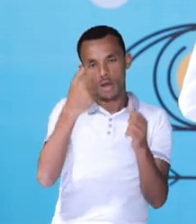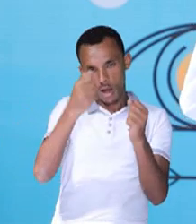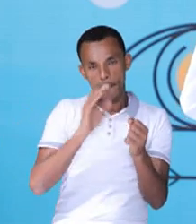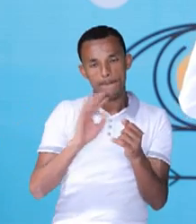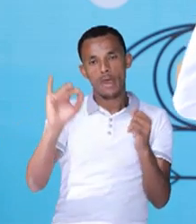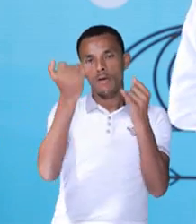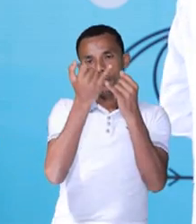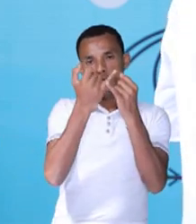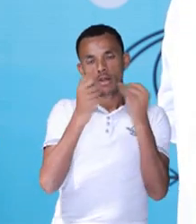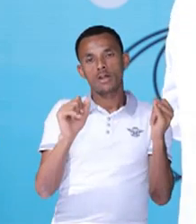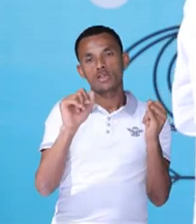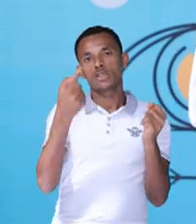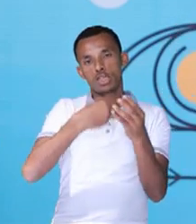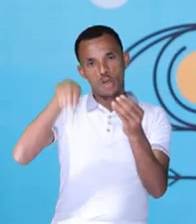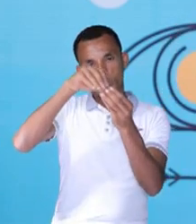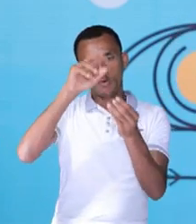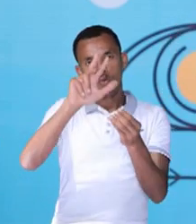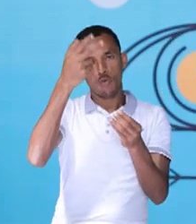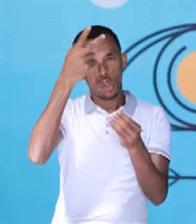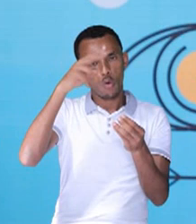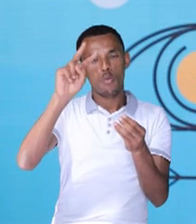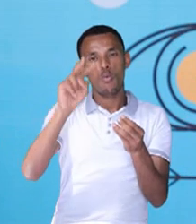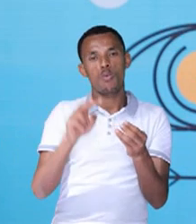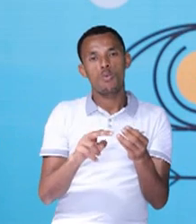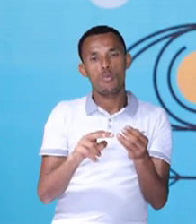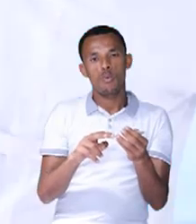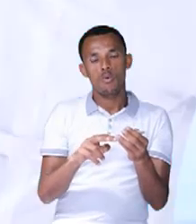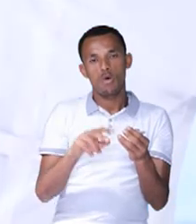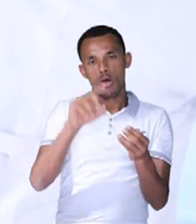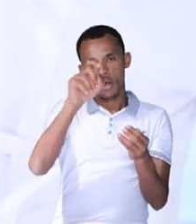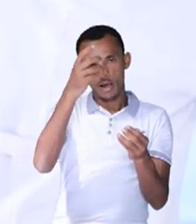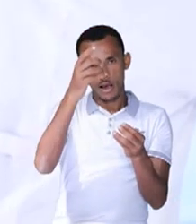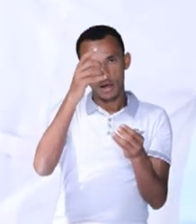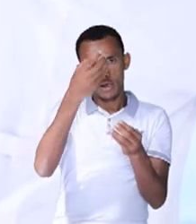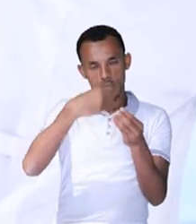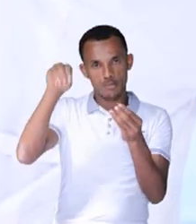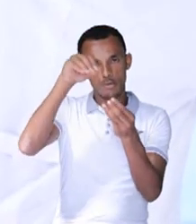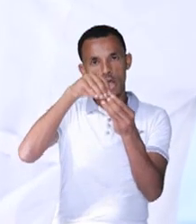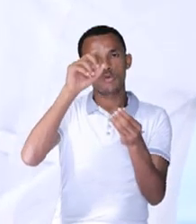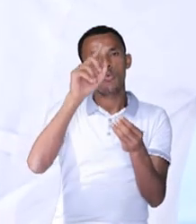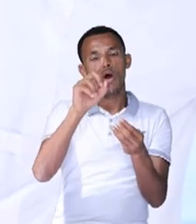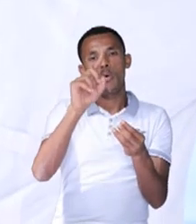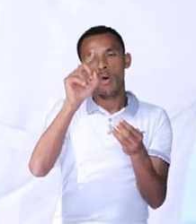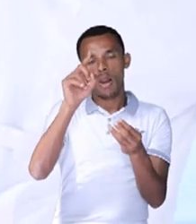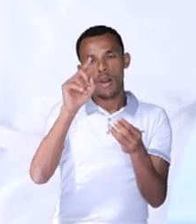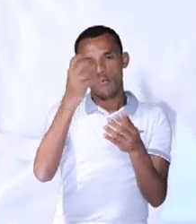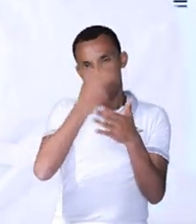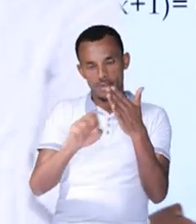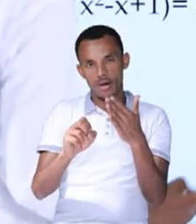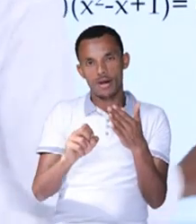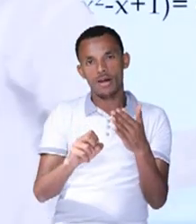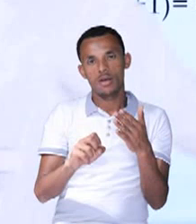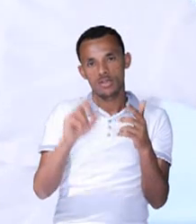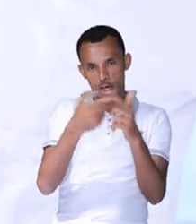be factorized. It is the sum of two cubes. The one of the factor x plus 1 is one factor. Second one,